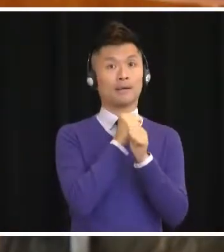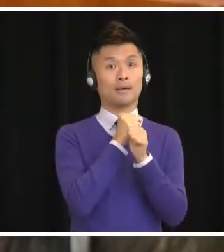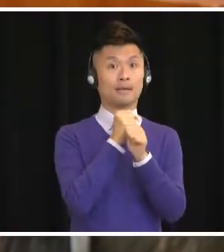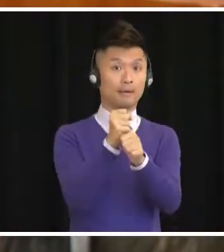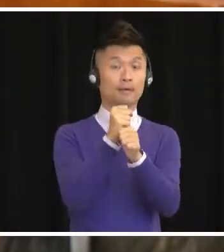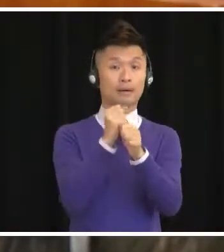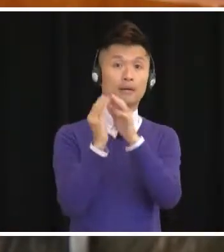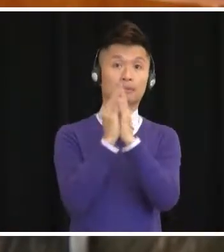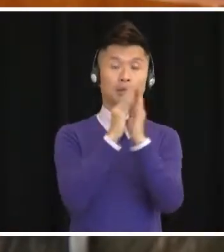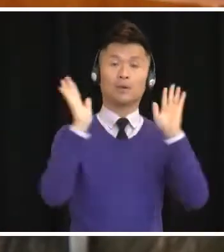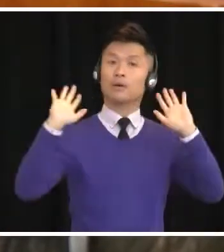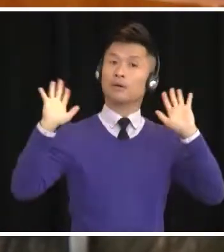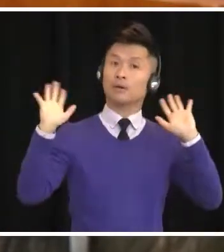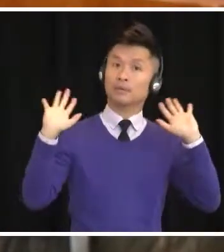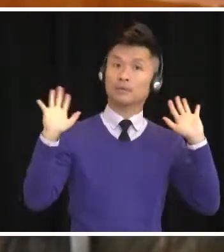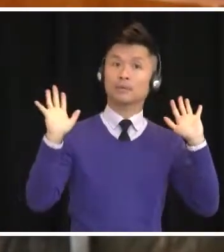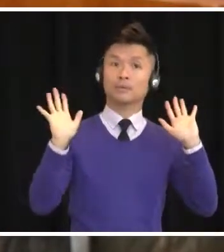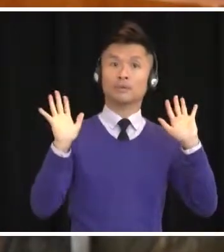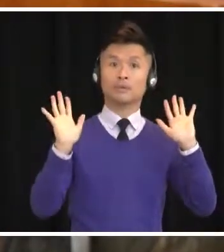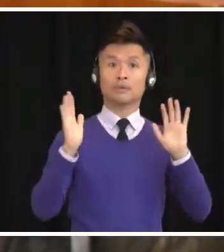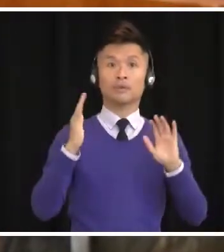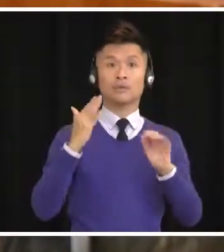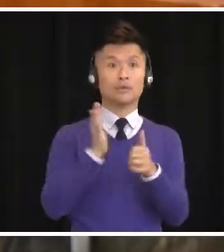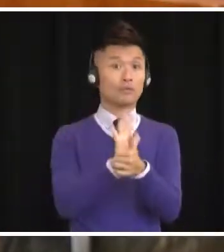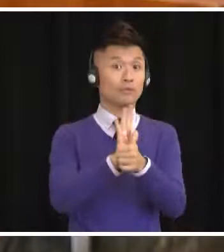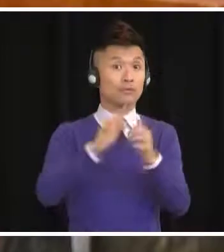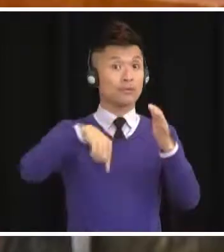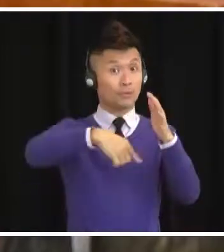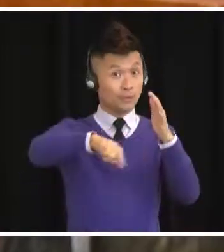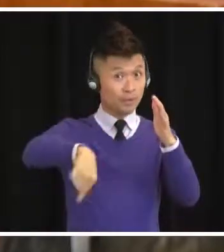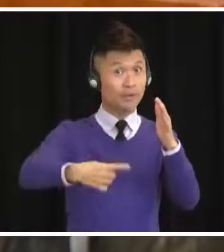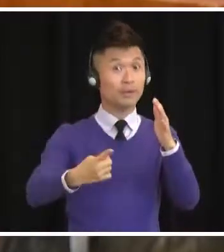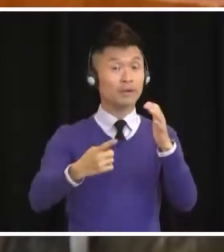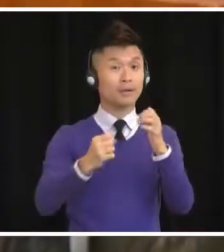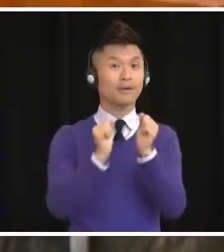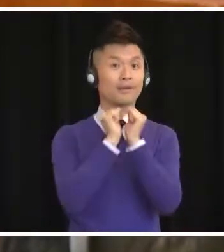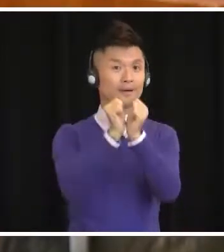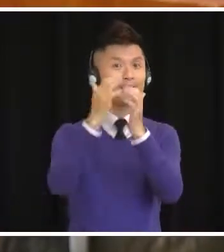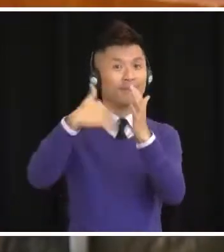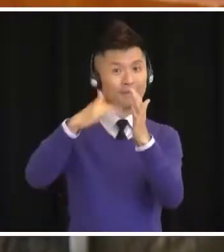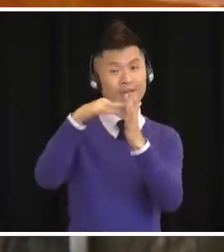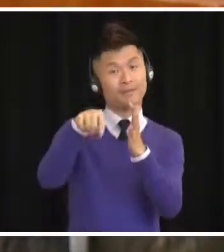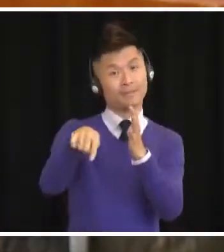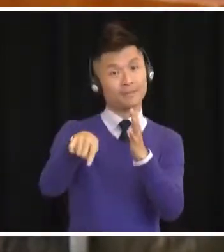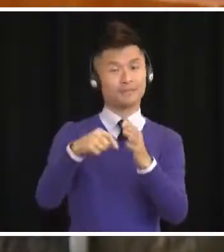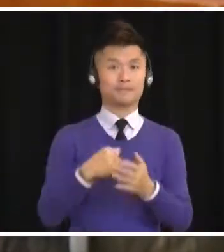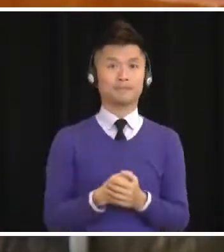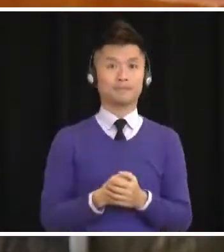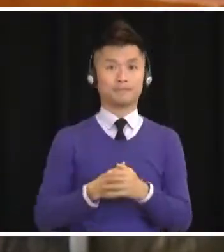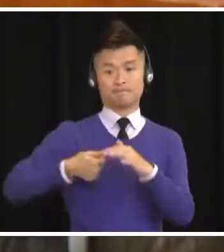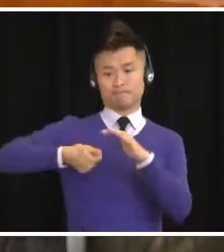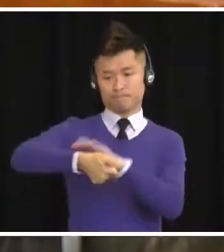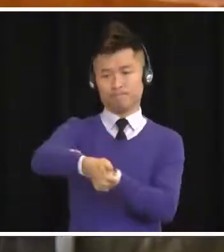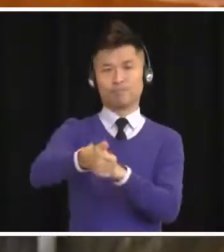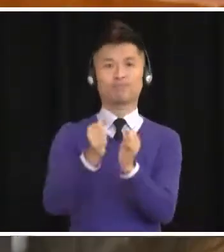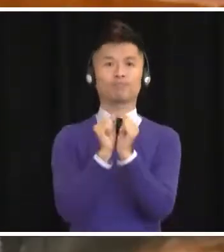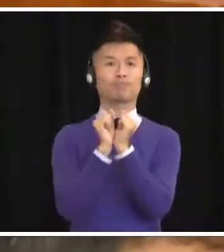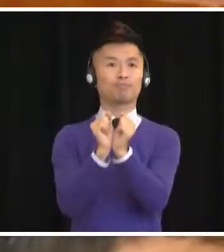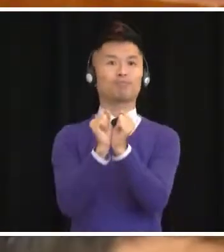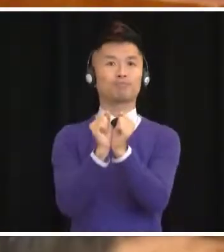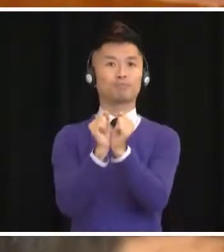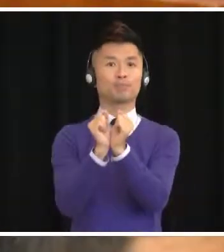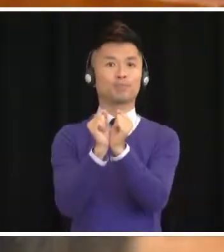juvenile was sent to a reformatory school in Taoyuan because of